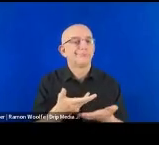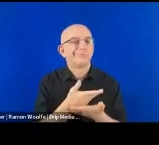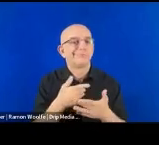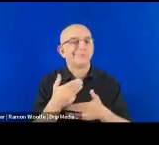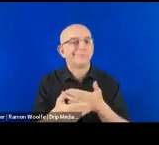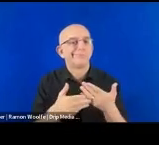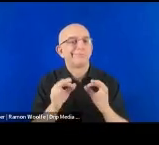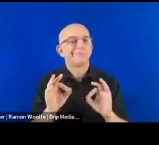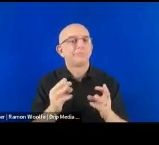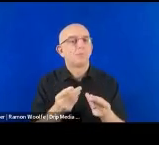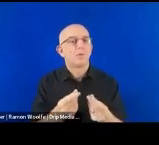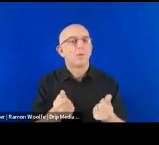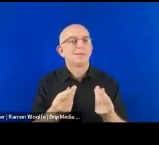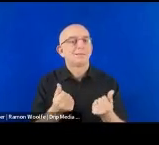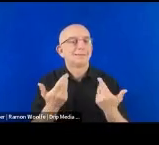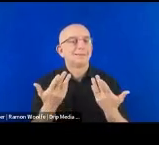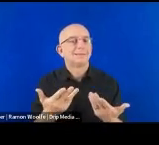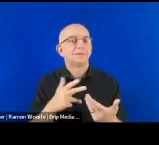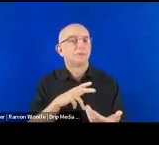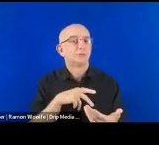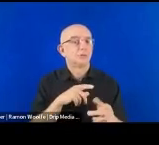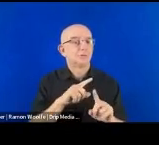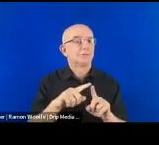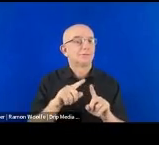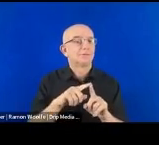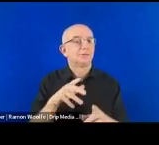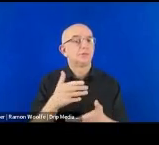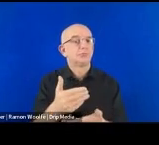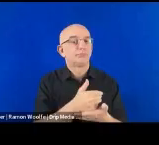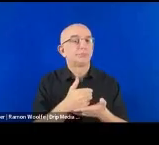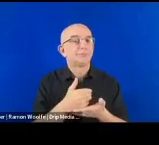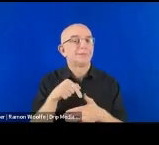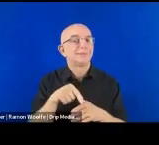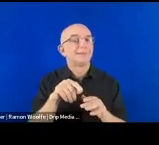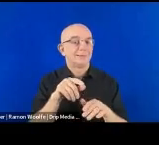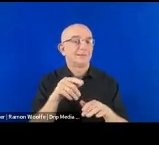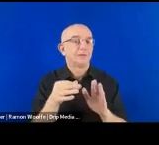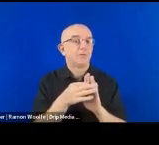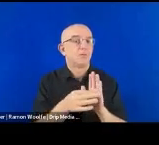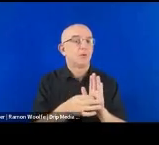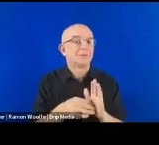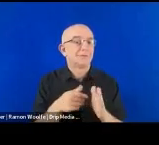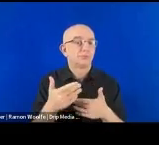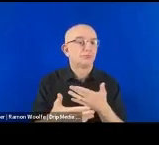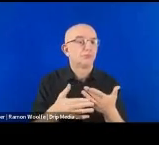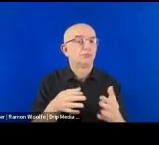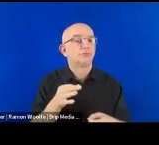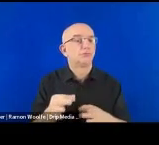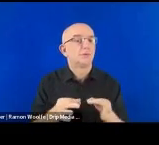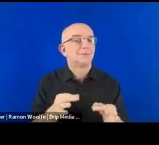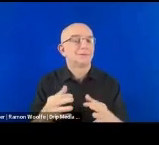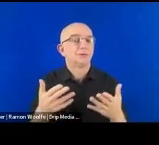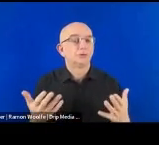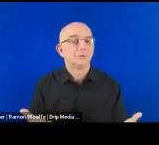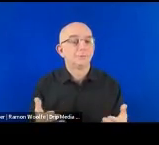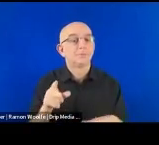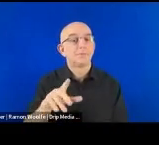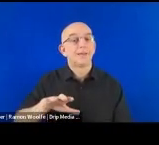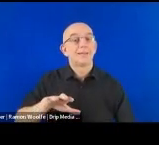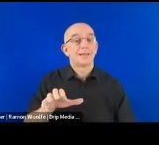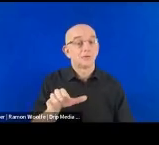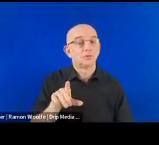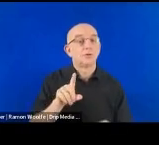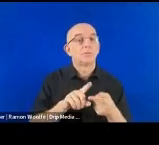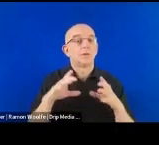because skills acquired through Transform have contributed to improved coordination of social protection services, leading to